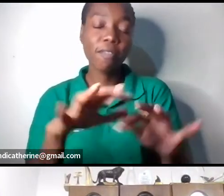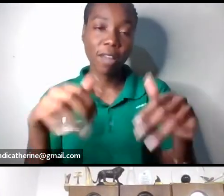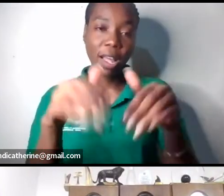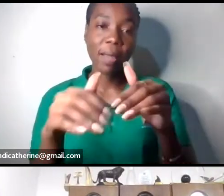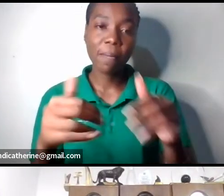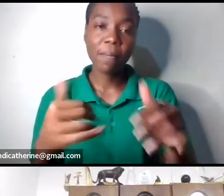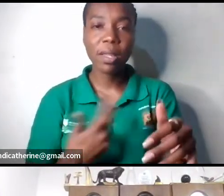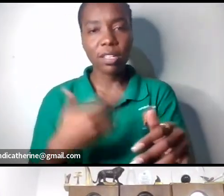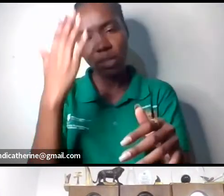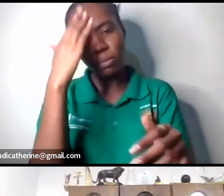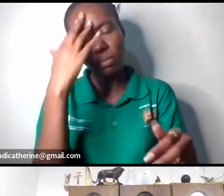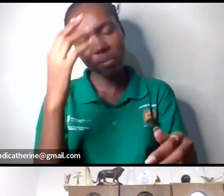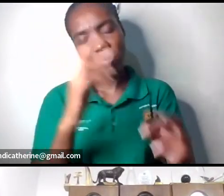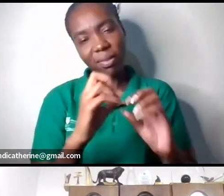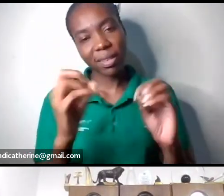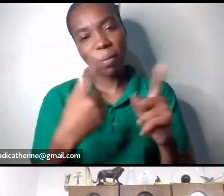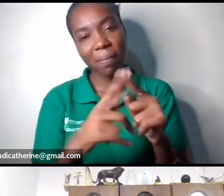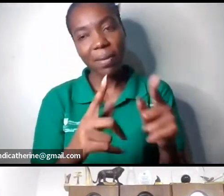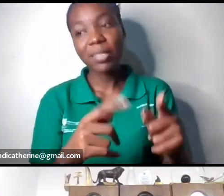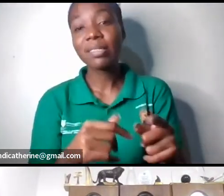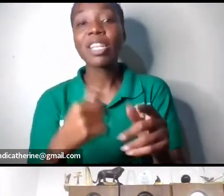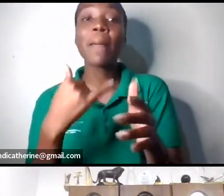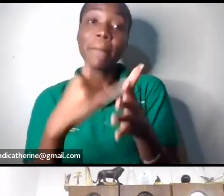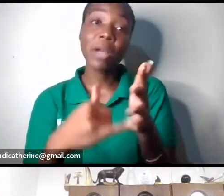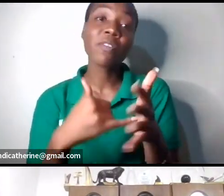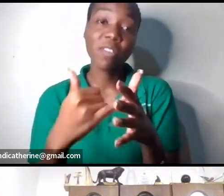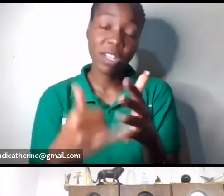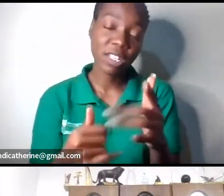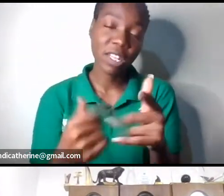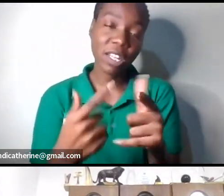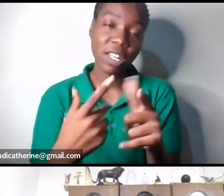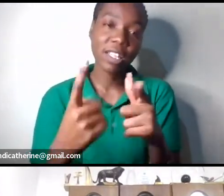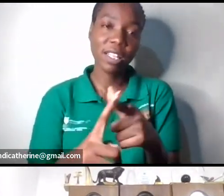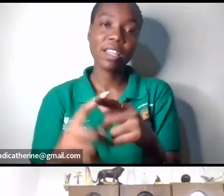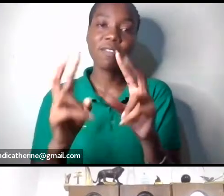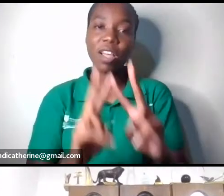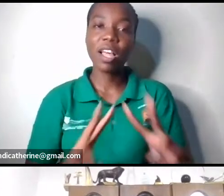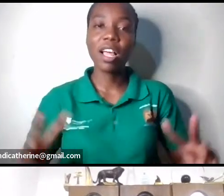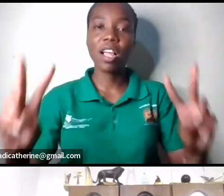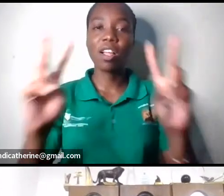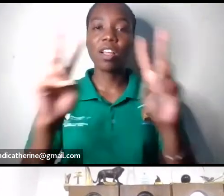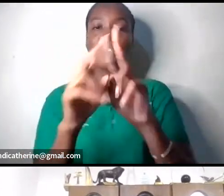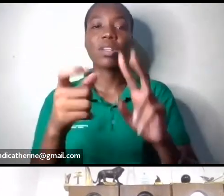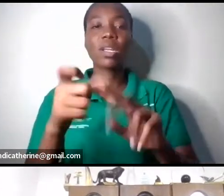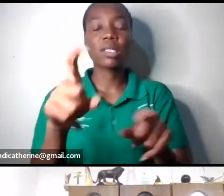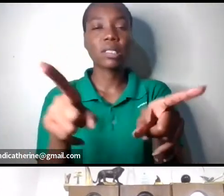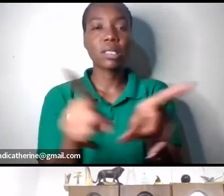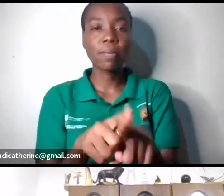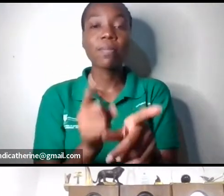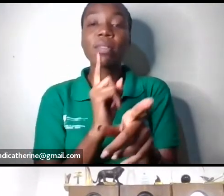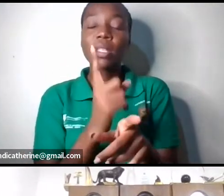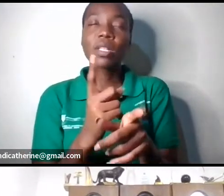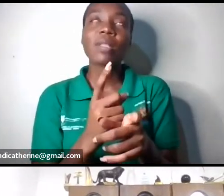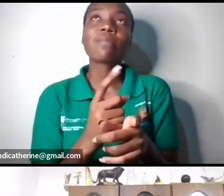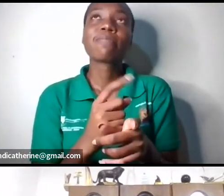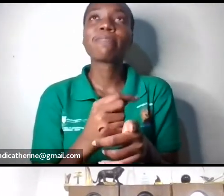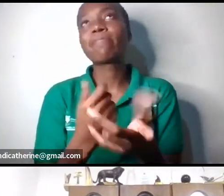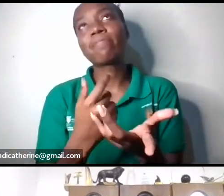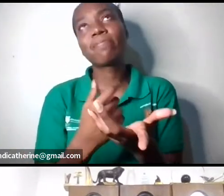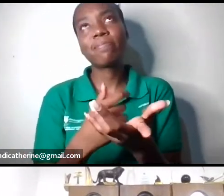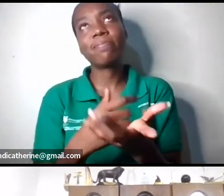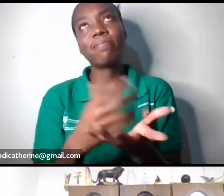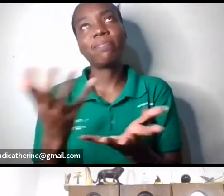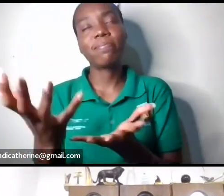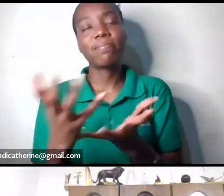do manufacture and value add. I remember I saw a documentary on it where they're talking about bringing in cocoa